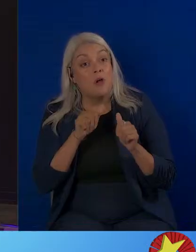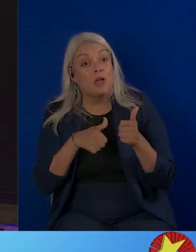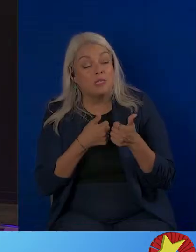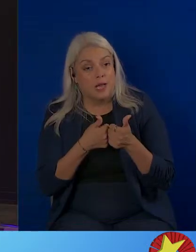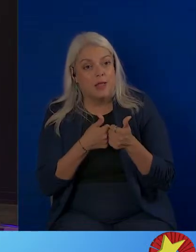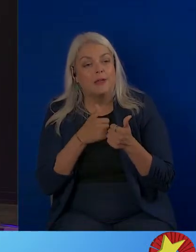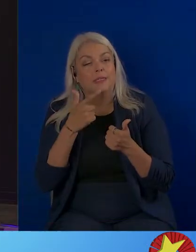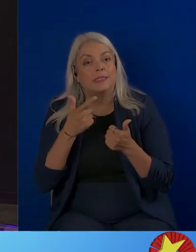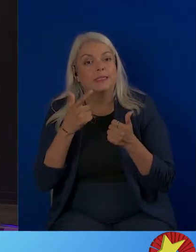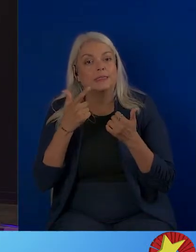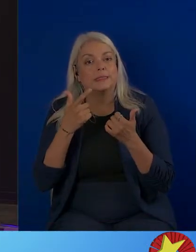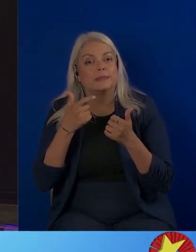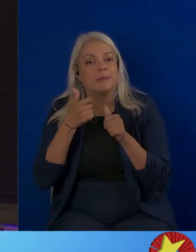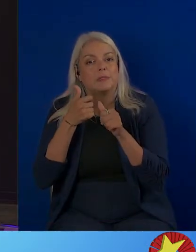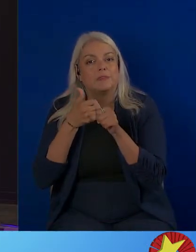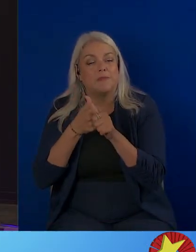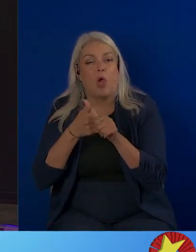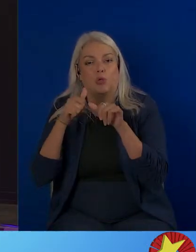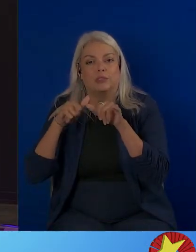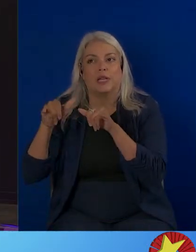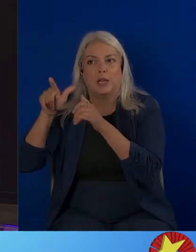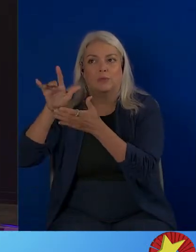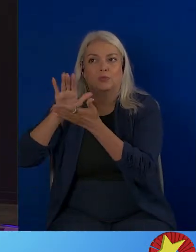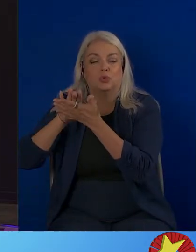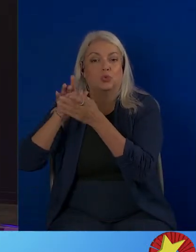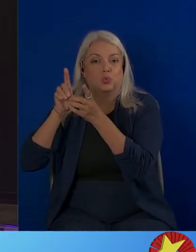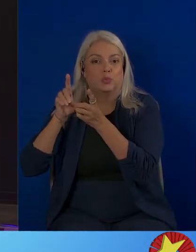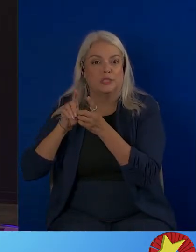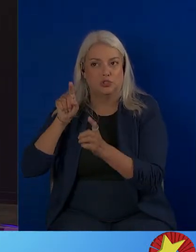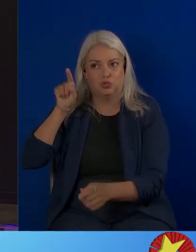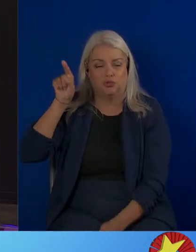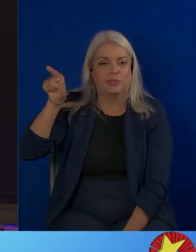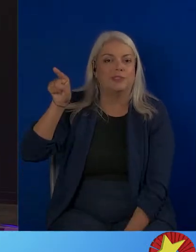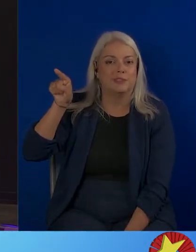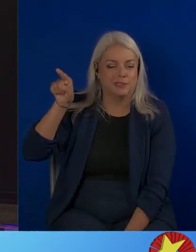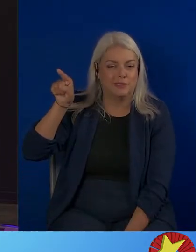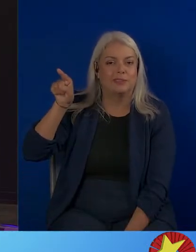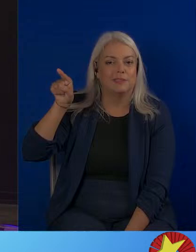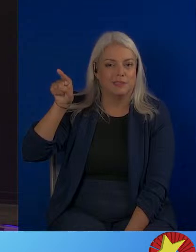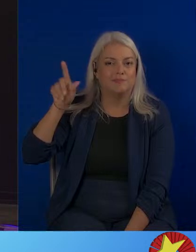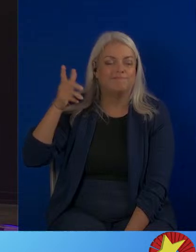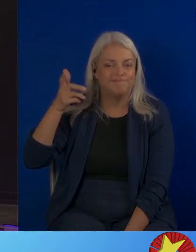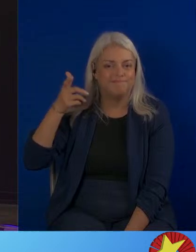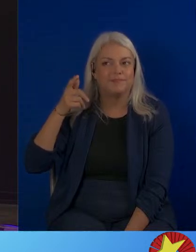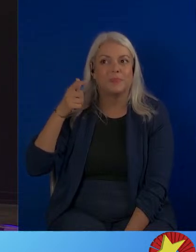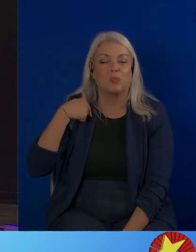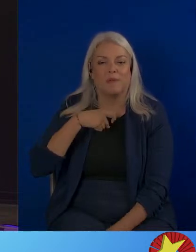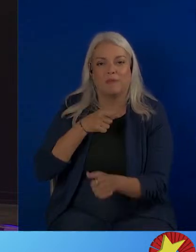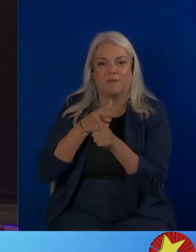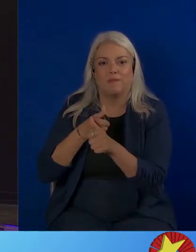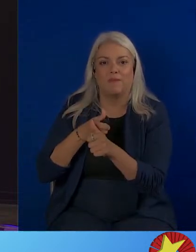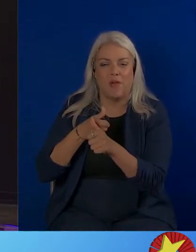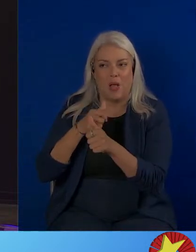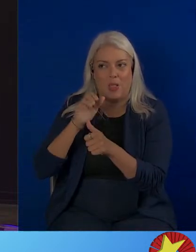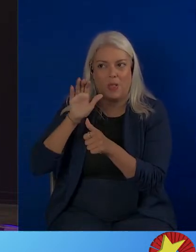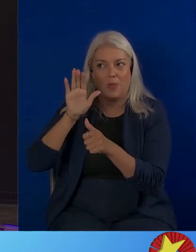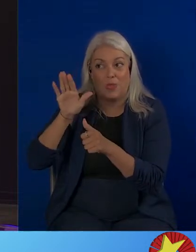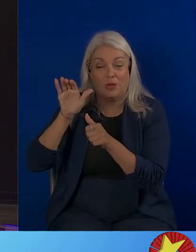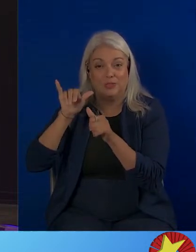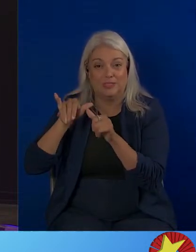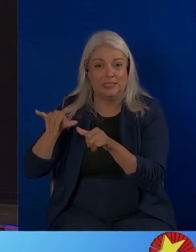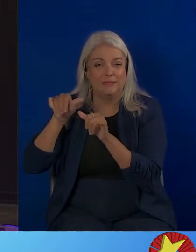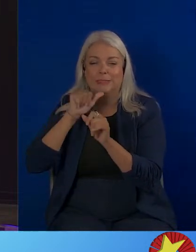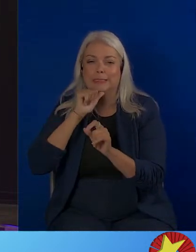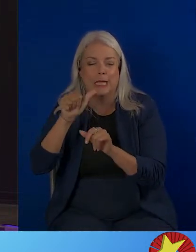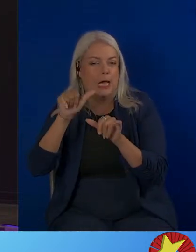district, having the same standards that other school districts have. It's not standardized. Sorry,